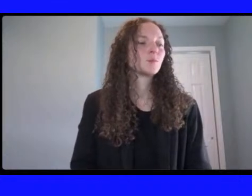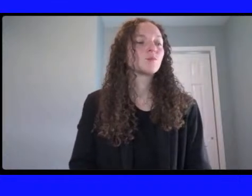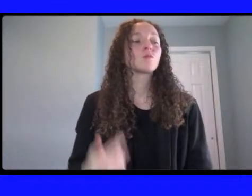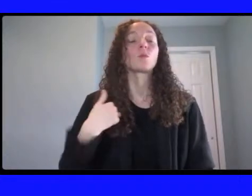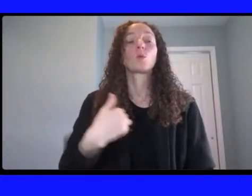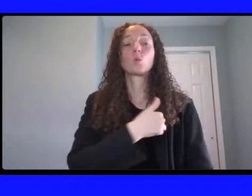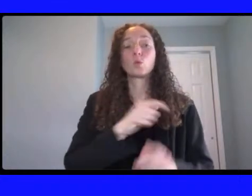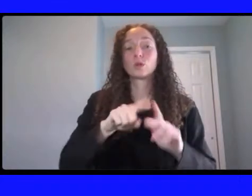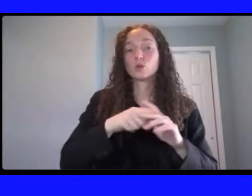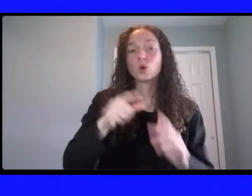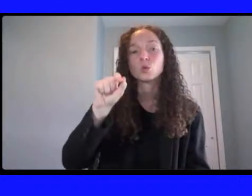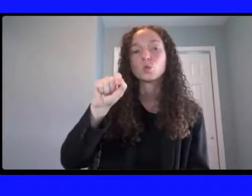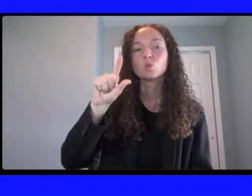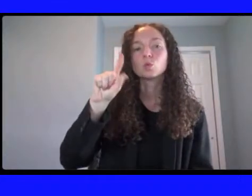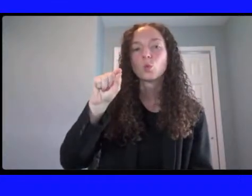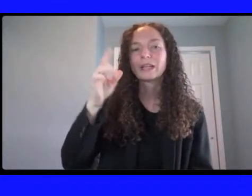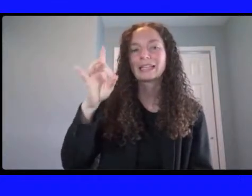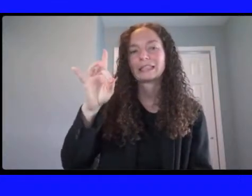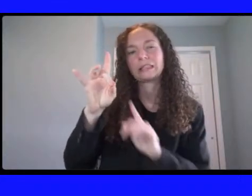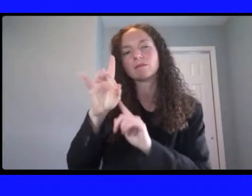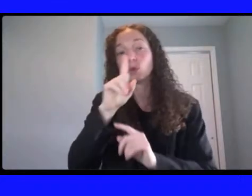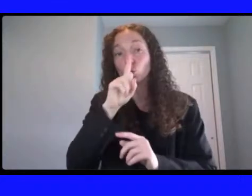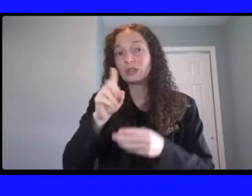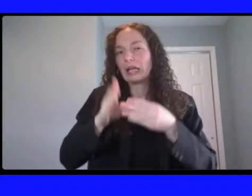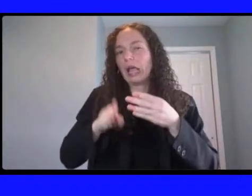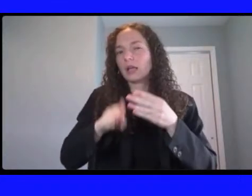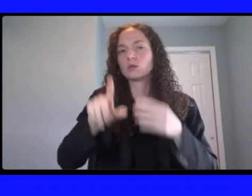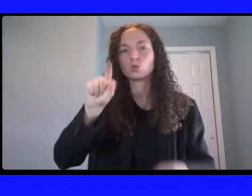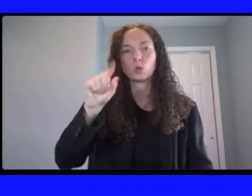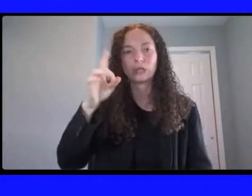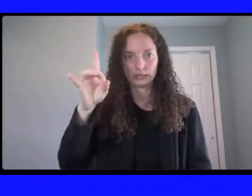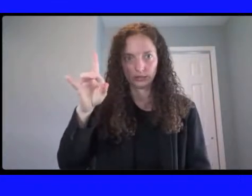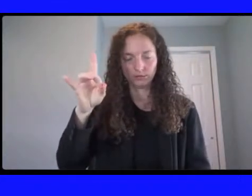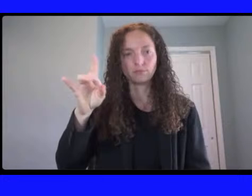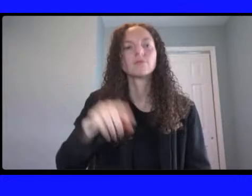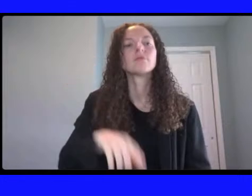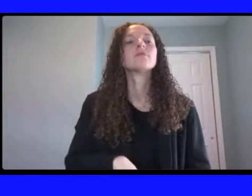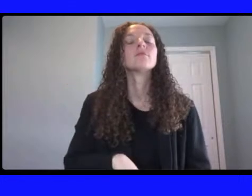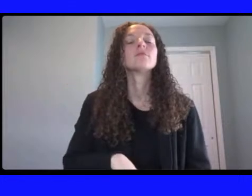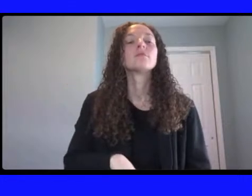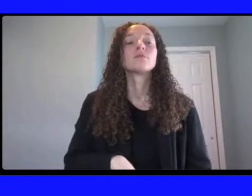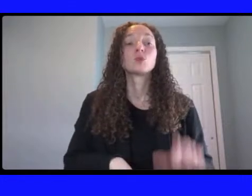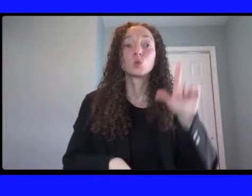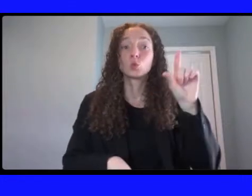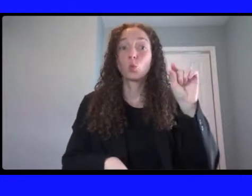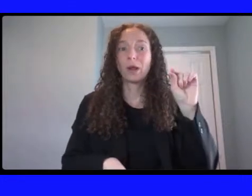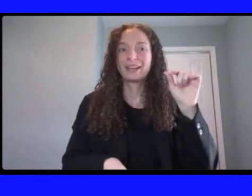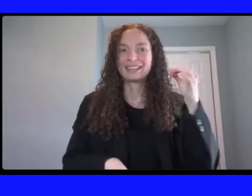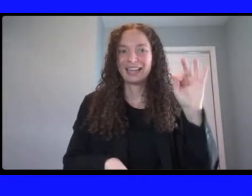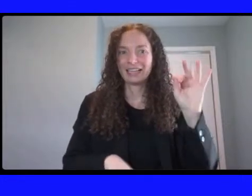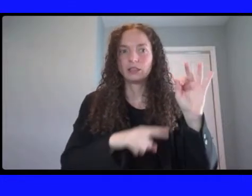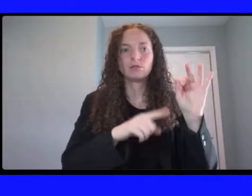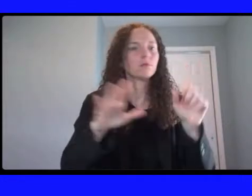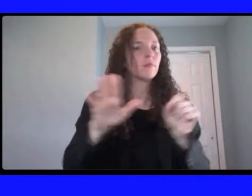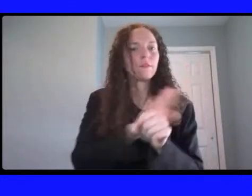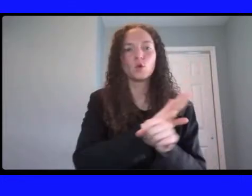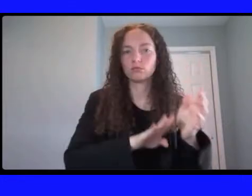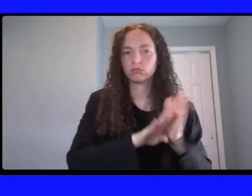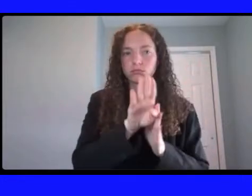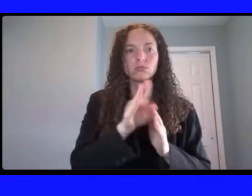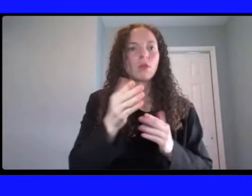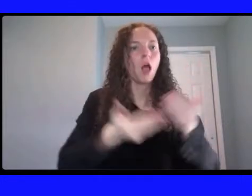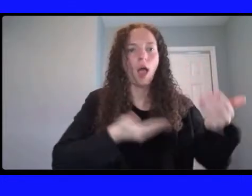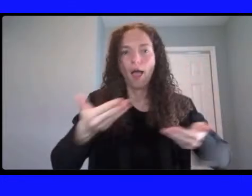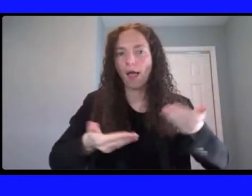at Kings County. 2020 was our first full year in terms of, full year of the